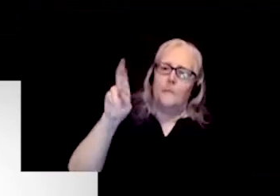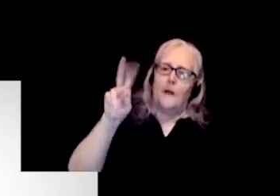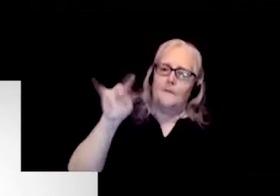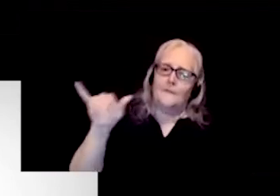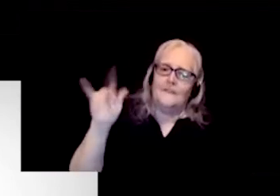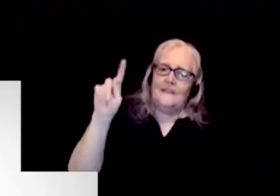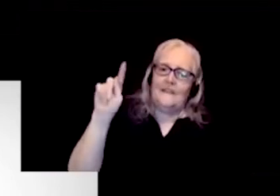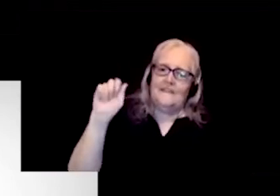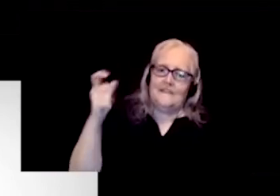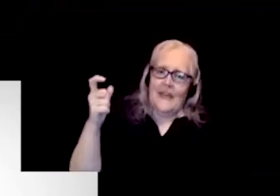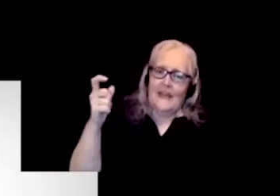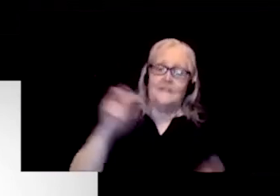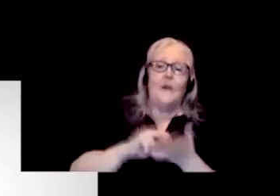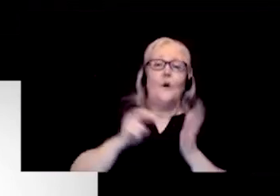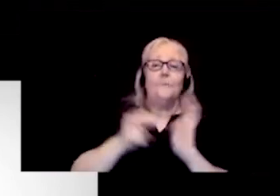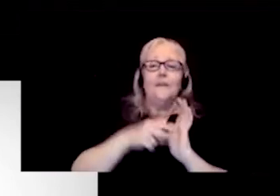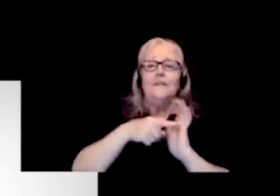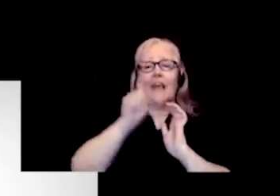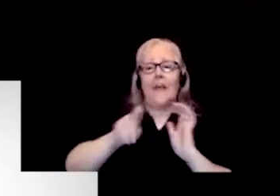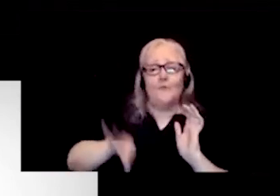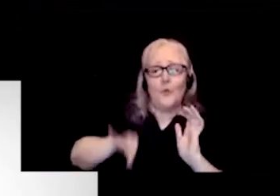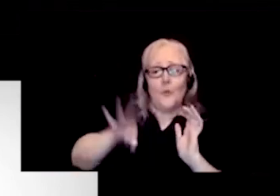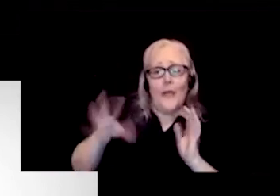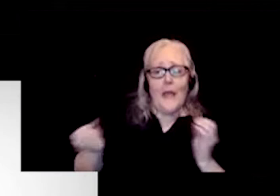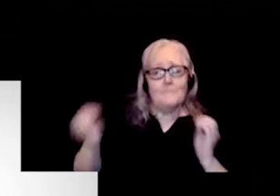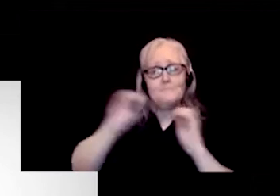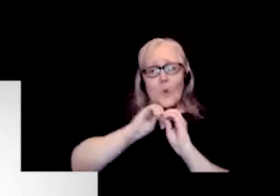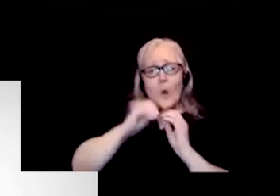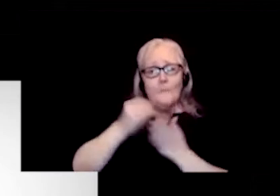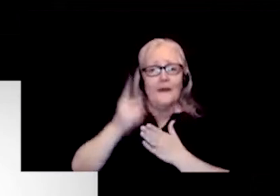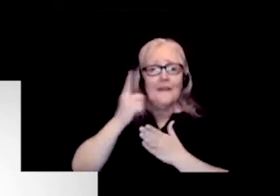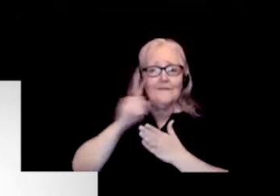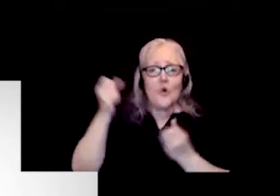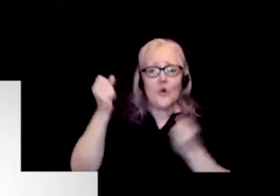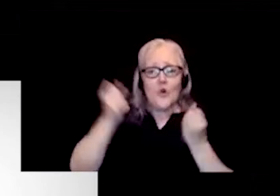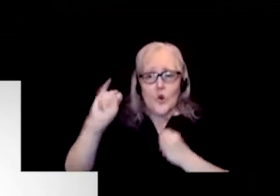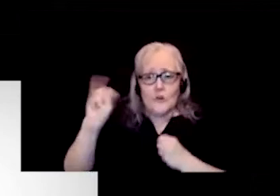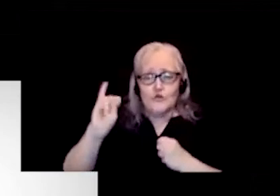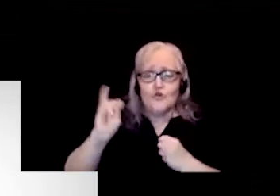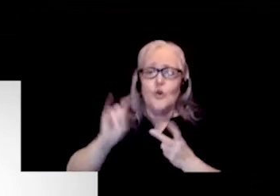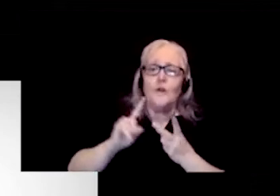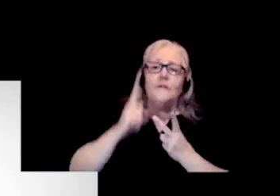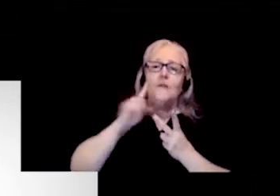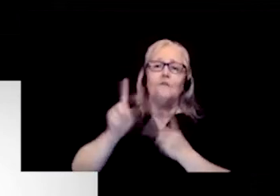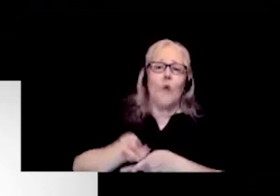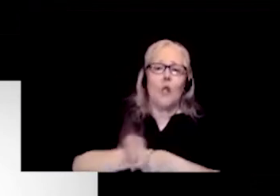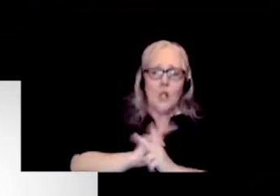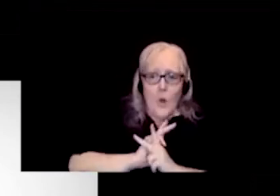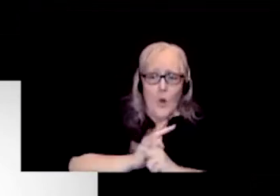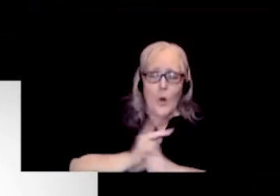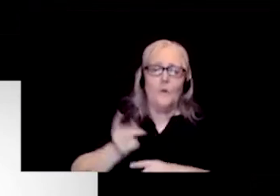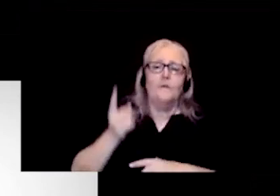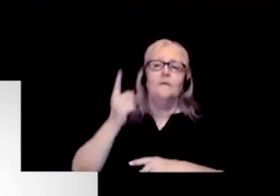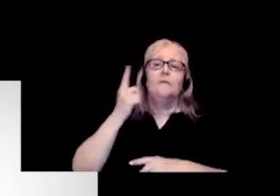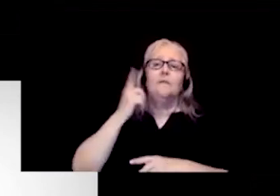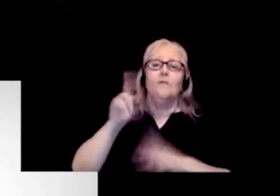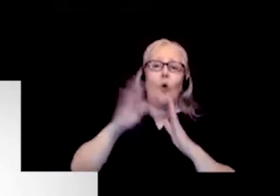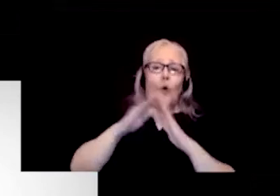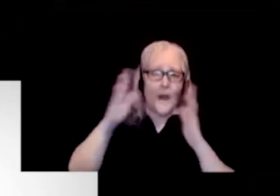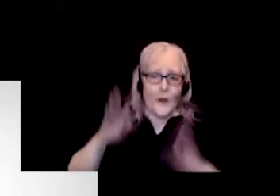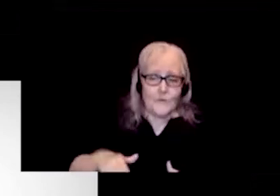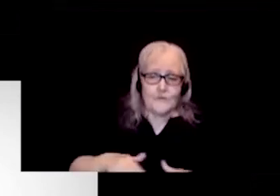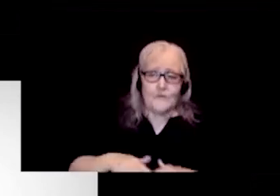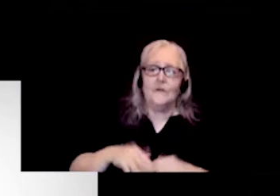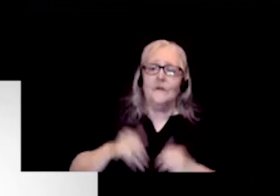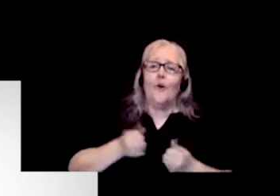auto insurance, mortgage loans, lower property appraisals, and the like. It led to these food deserts, food swamps, hospital